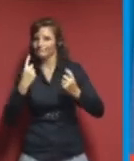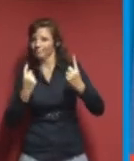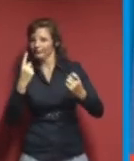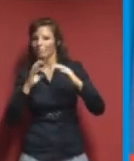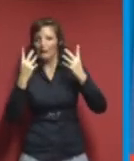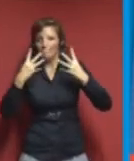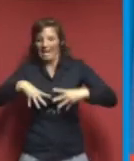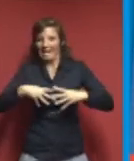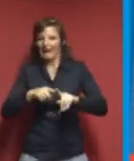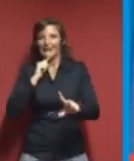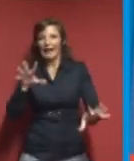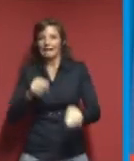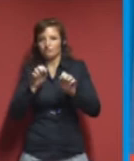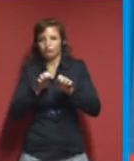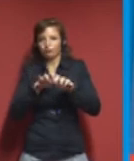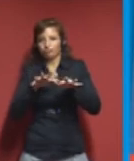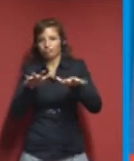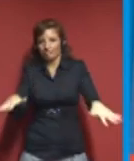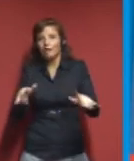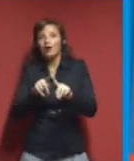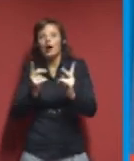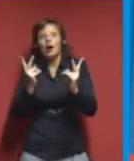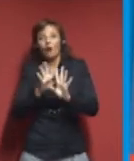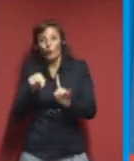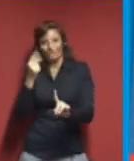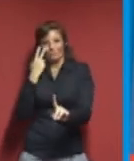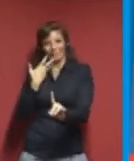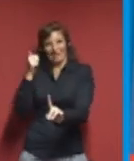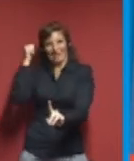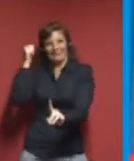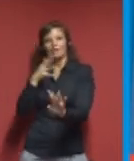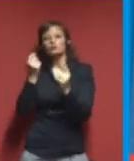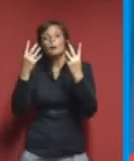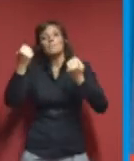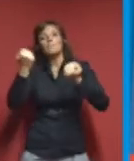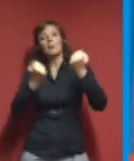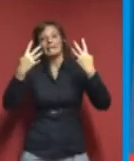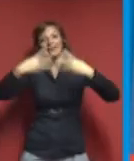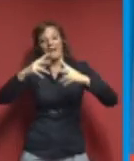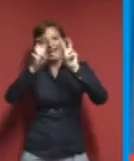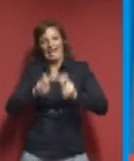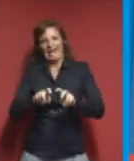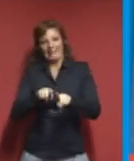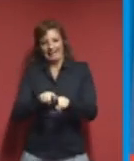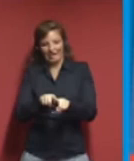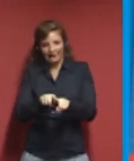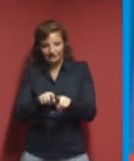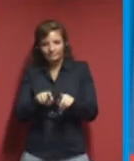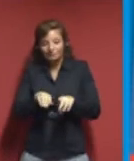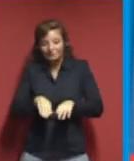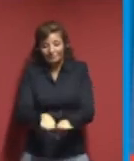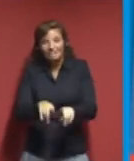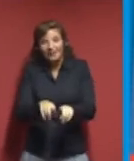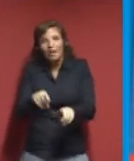appealed to me because it's a battery-powered go-kart. It's electrical. And once again, we featured something quite similar